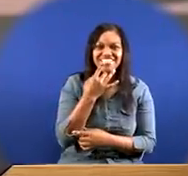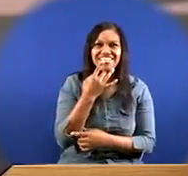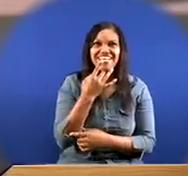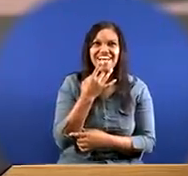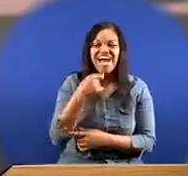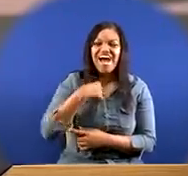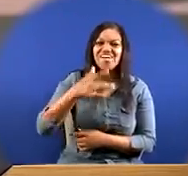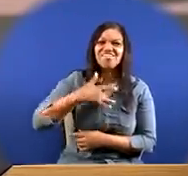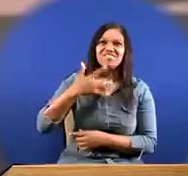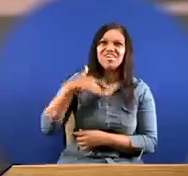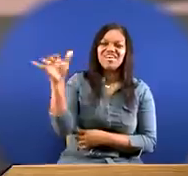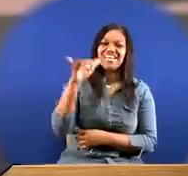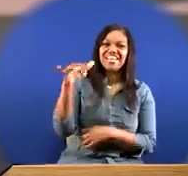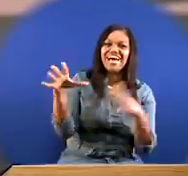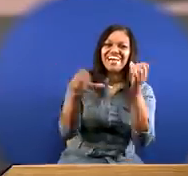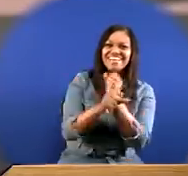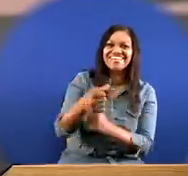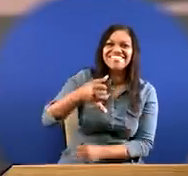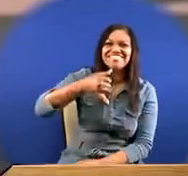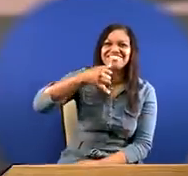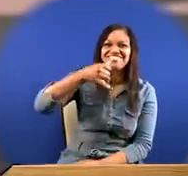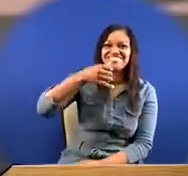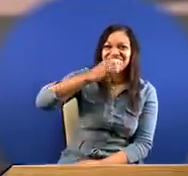I just felt like getting a drink, you know what I mean?